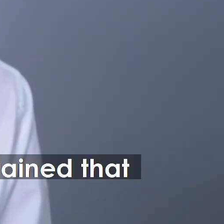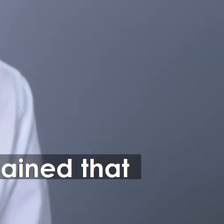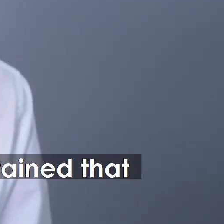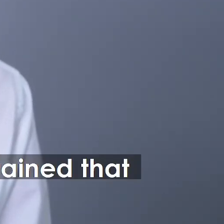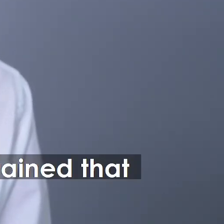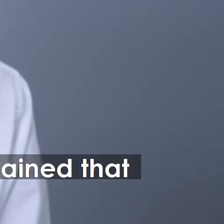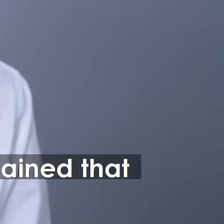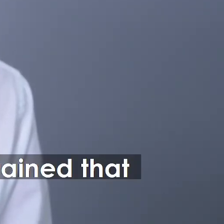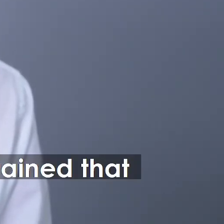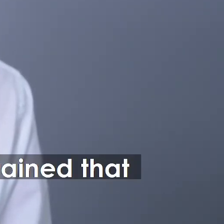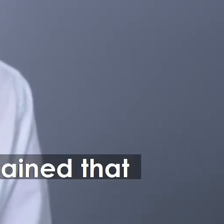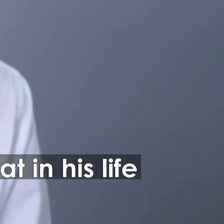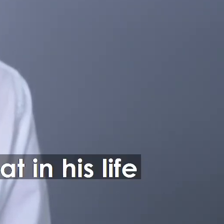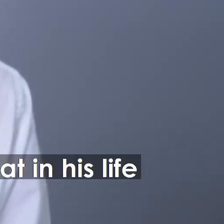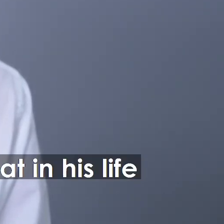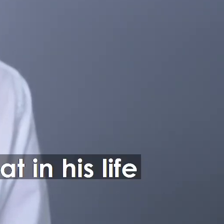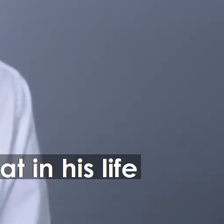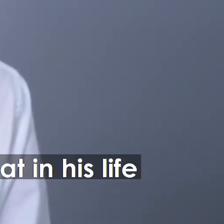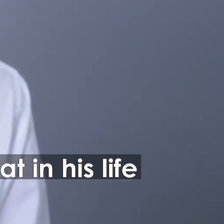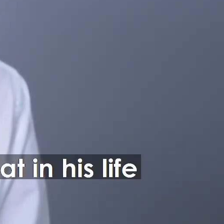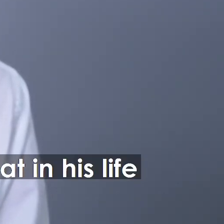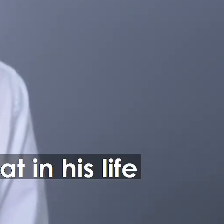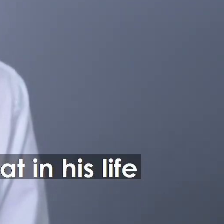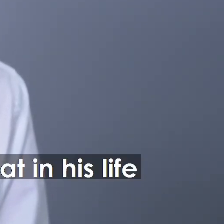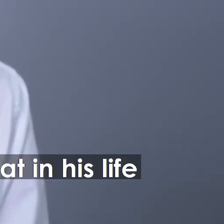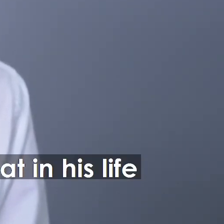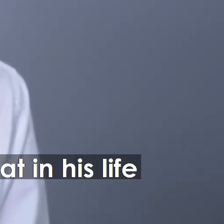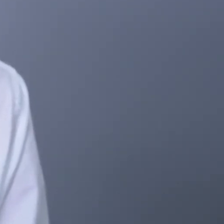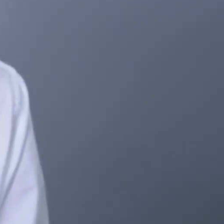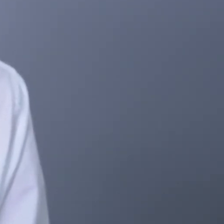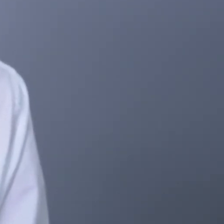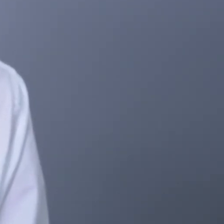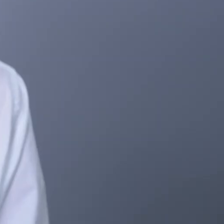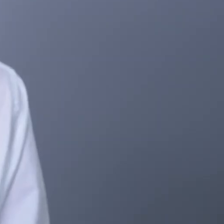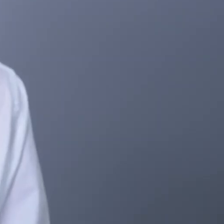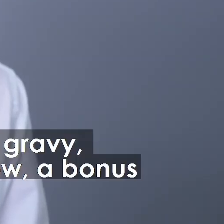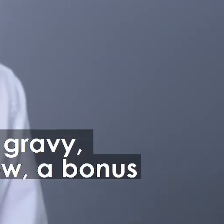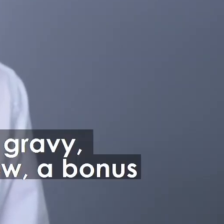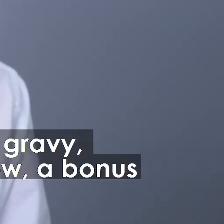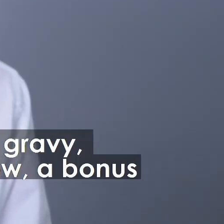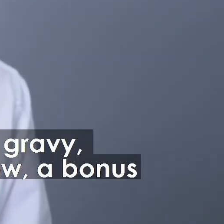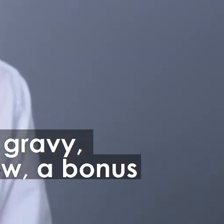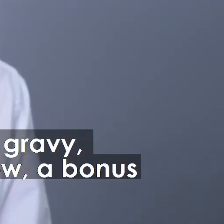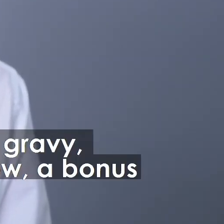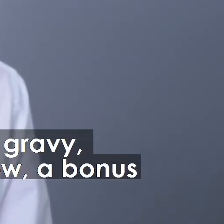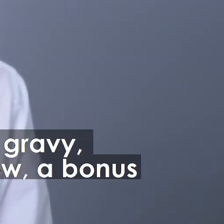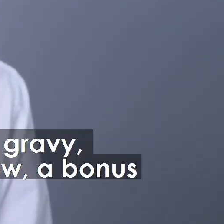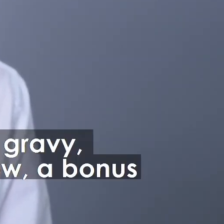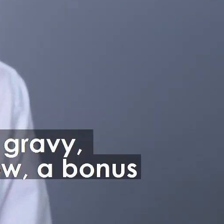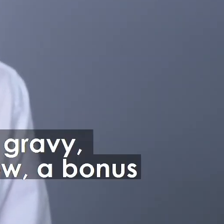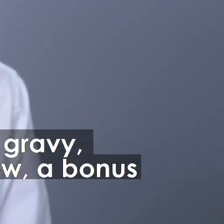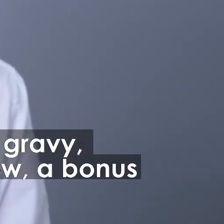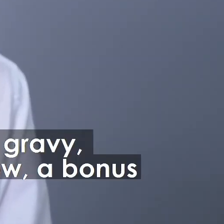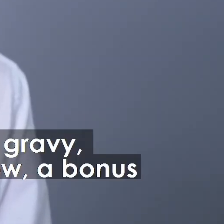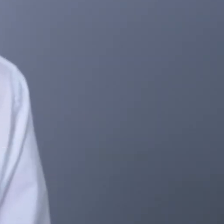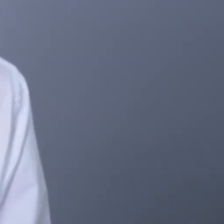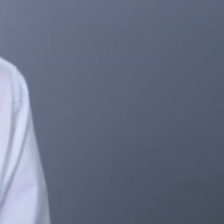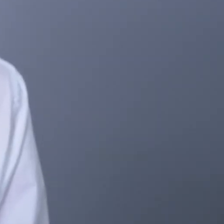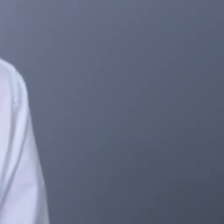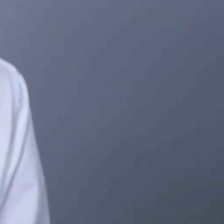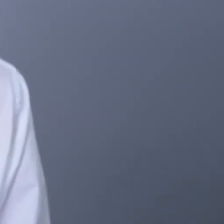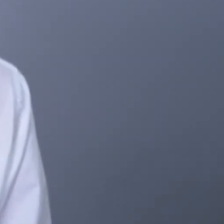someone access and see possibilities that they couldn't have on their own. Leadership skills and their skills. They